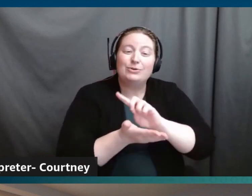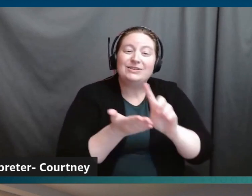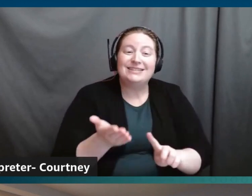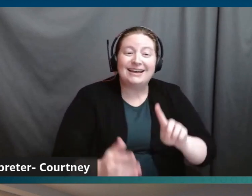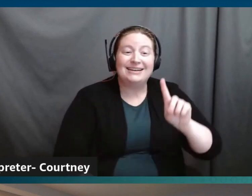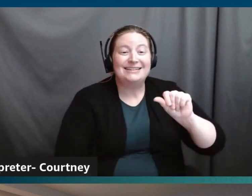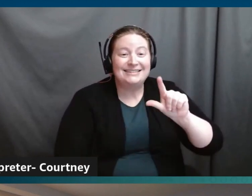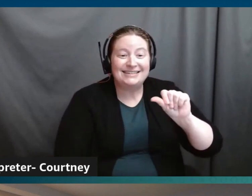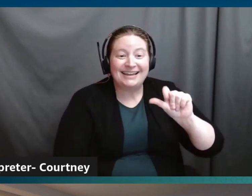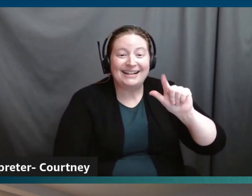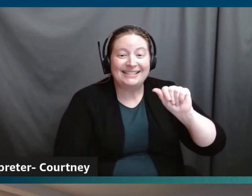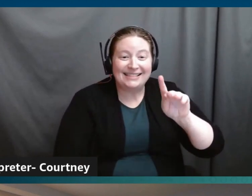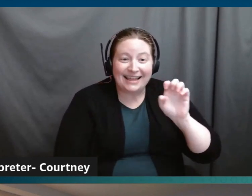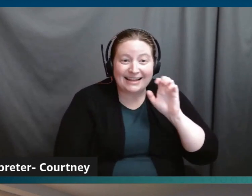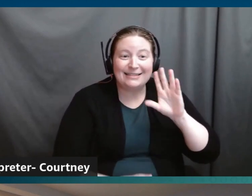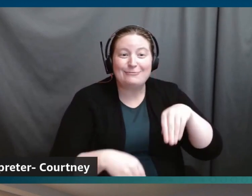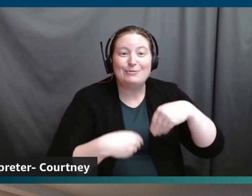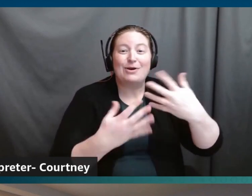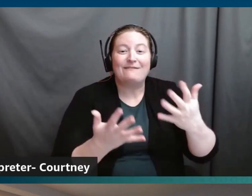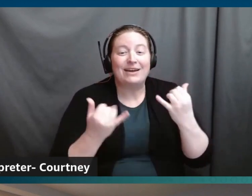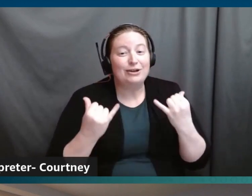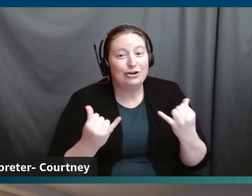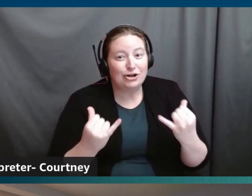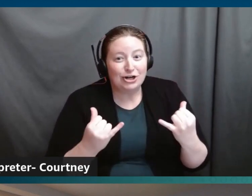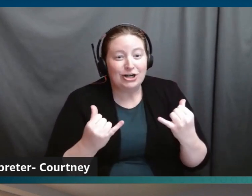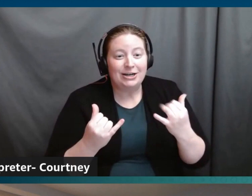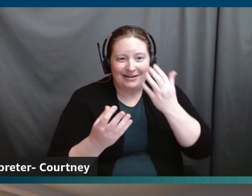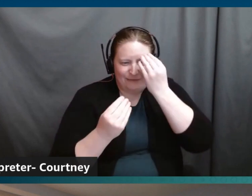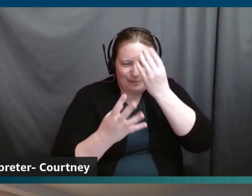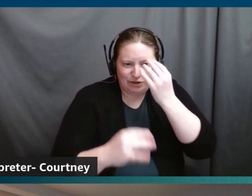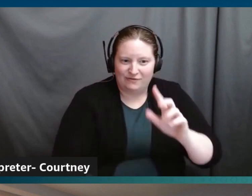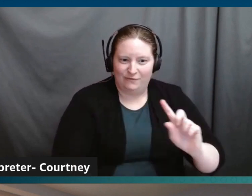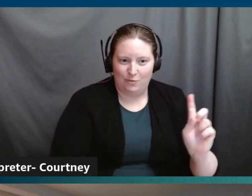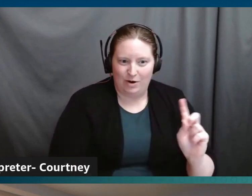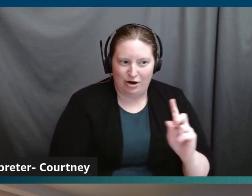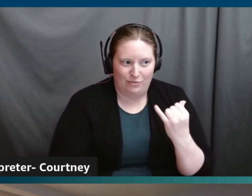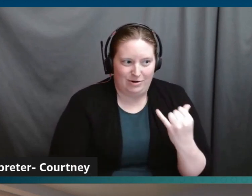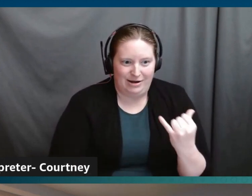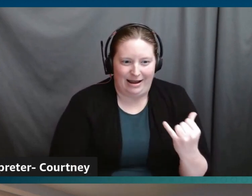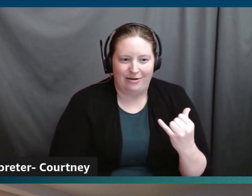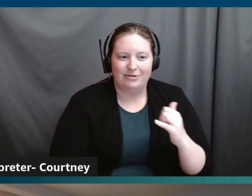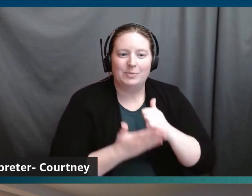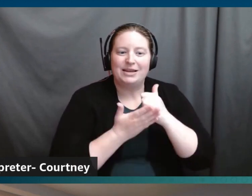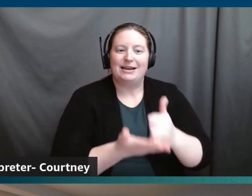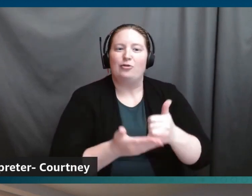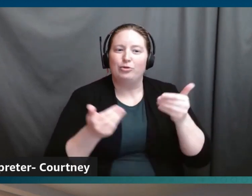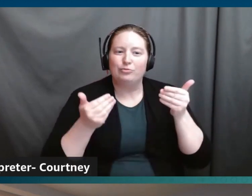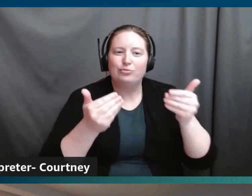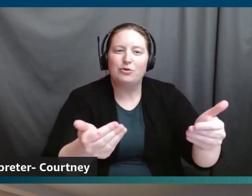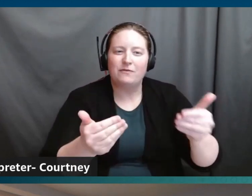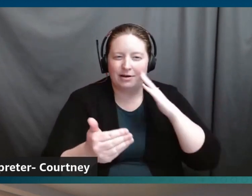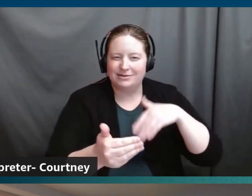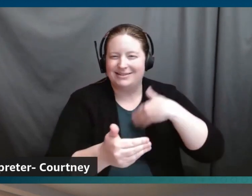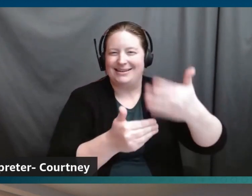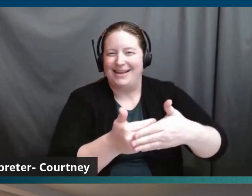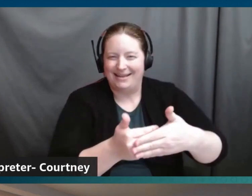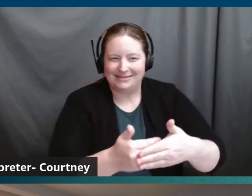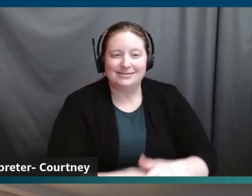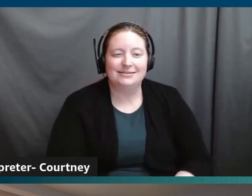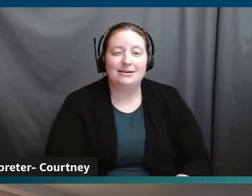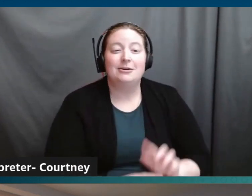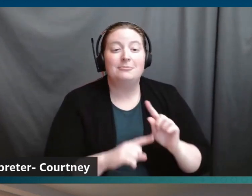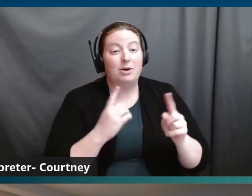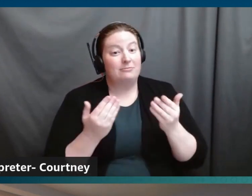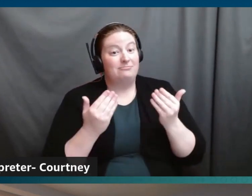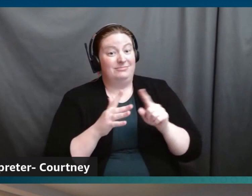you the current information for where you are, so then we can help you move on to the next level. But I think just getting started is